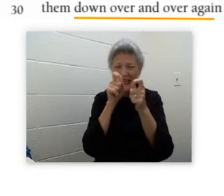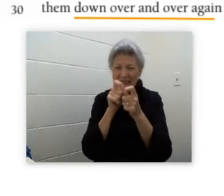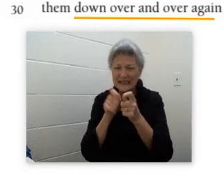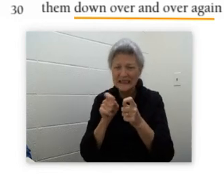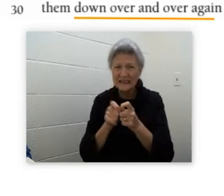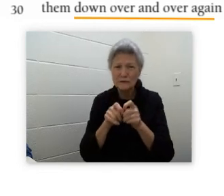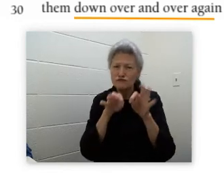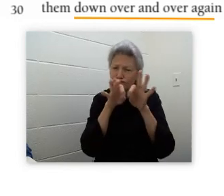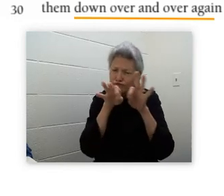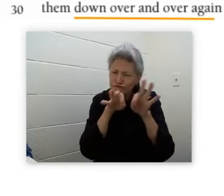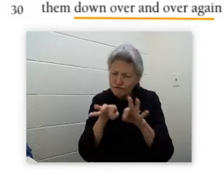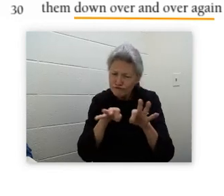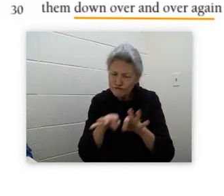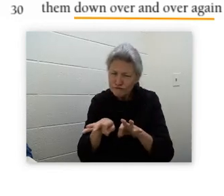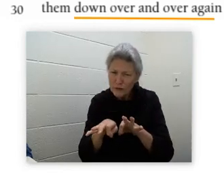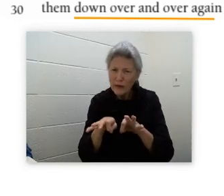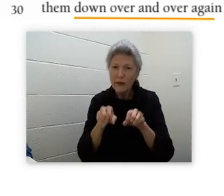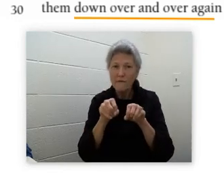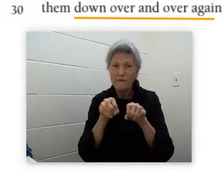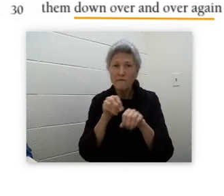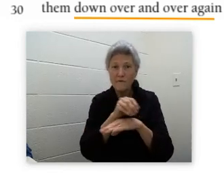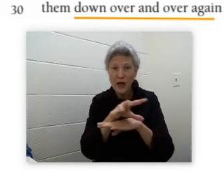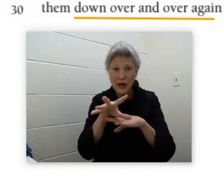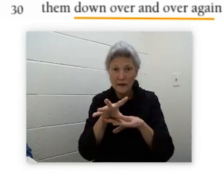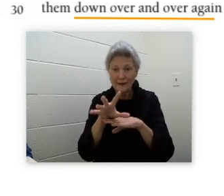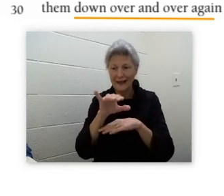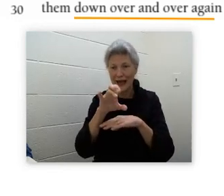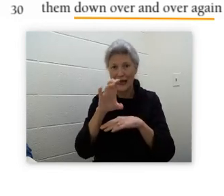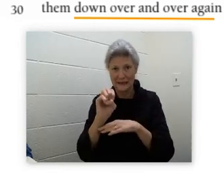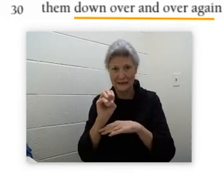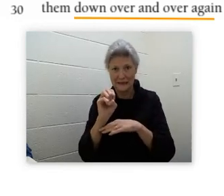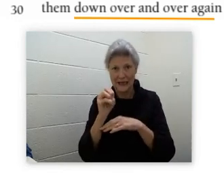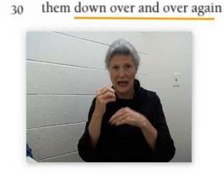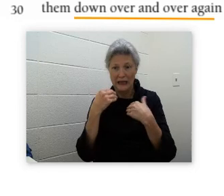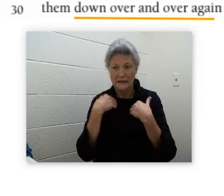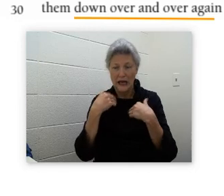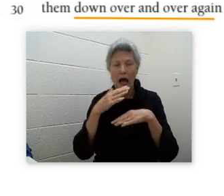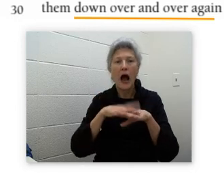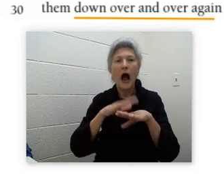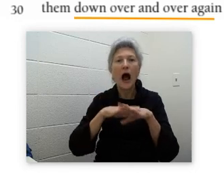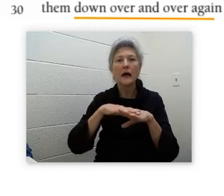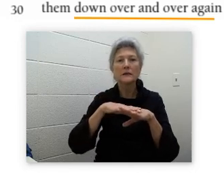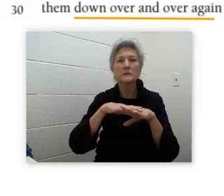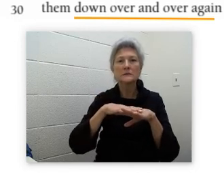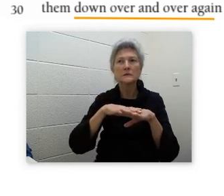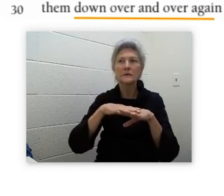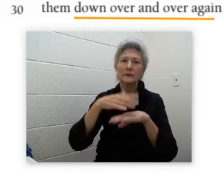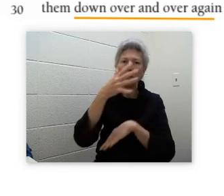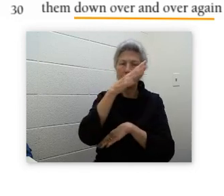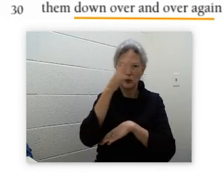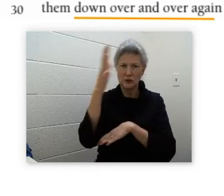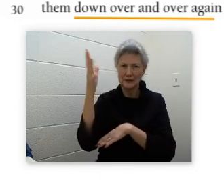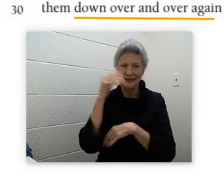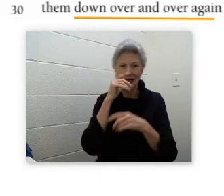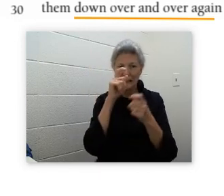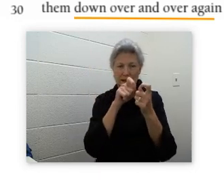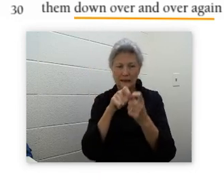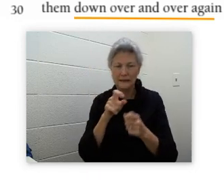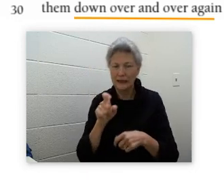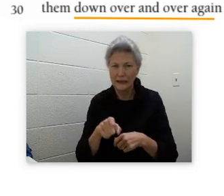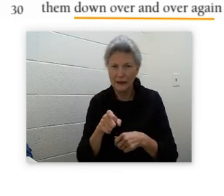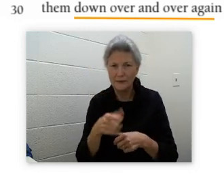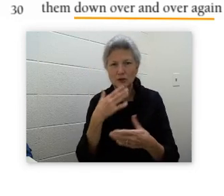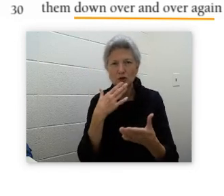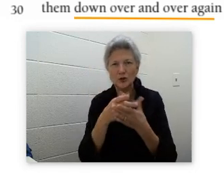the birch or the ice has on the birches. So it's not necessarily details that I need, but it was just very